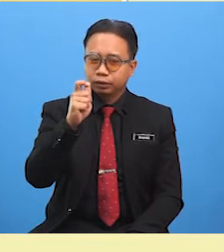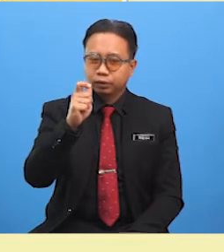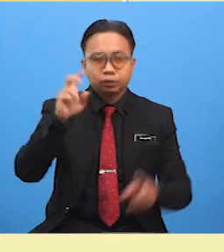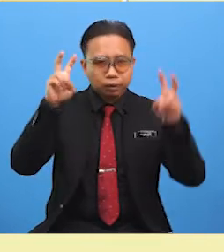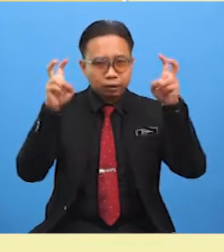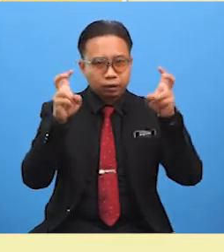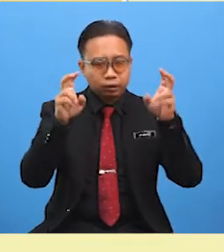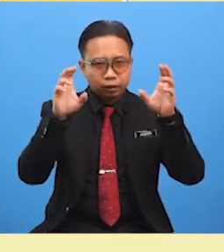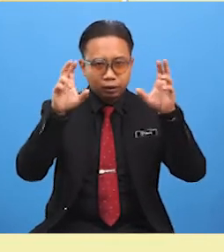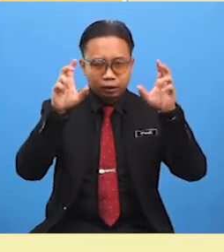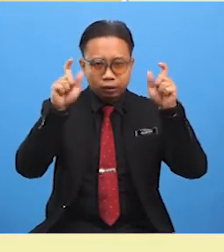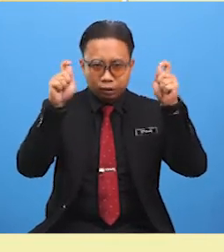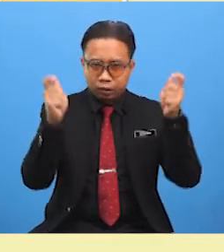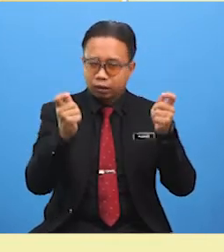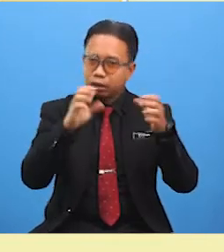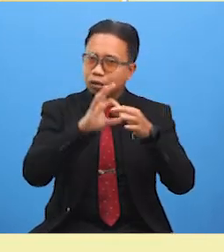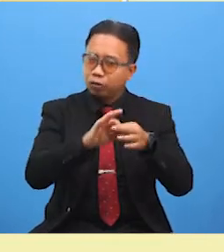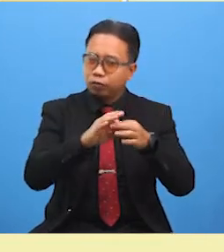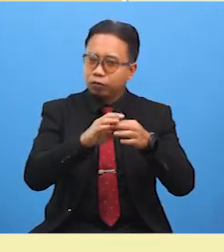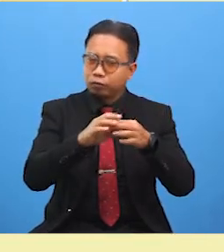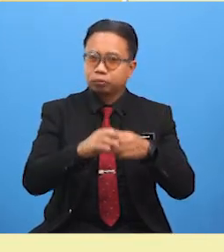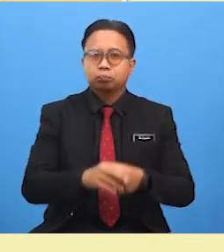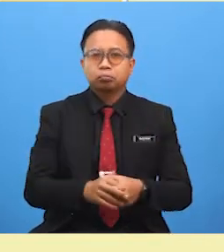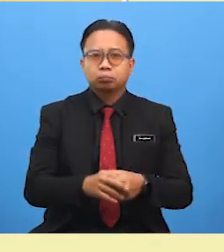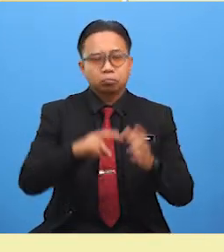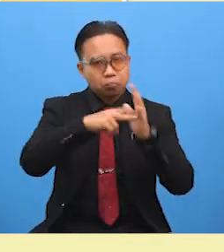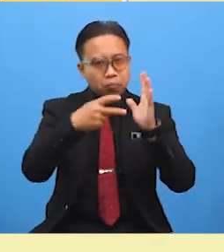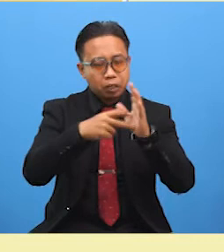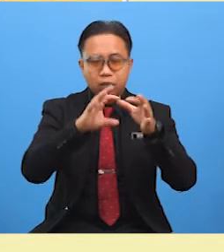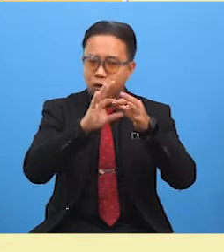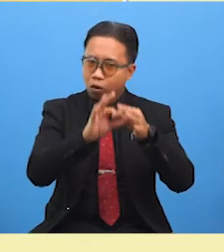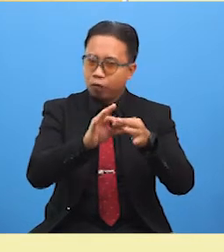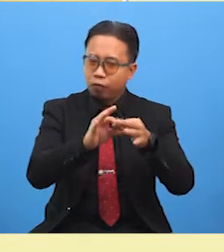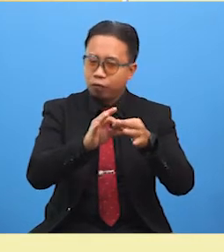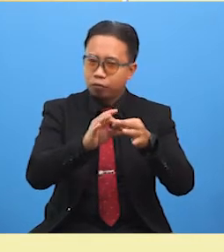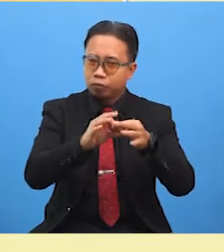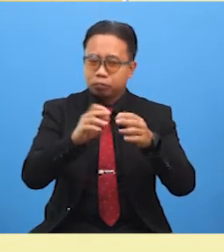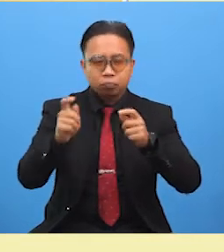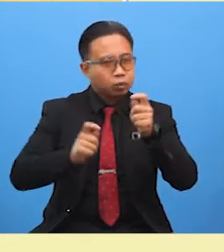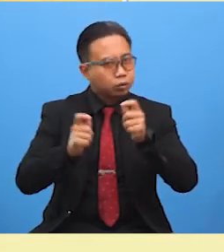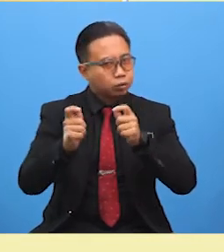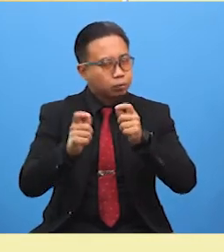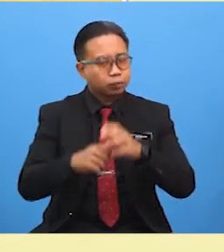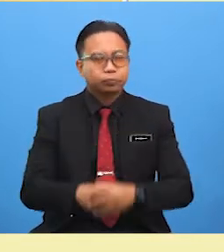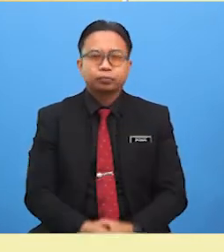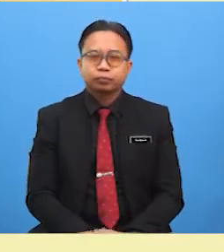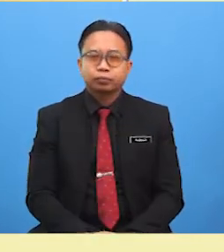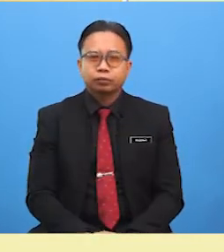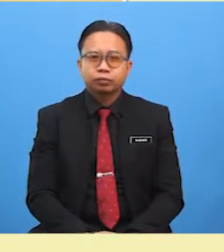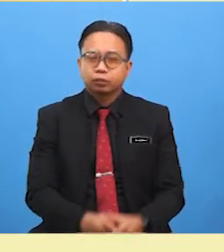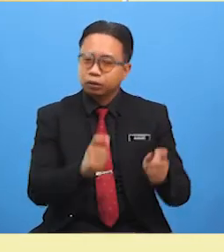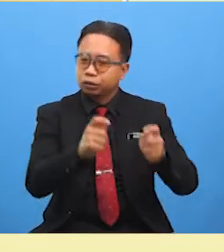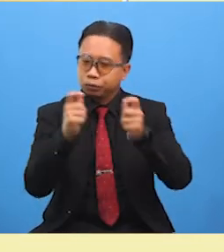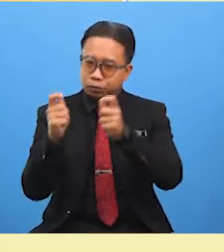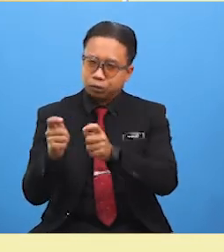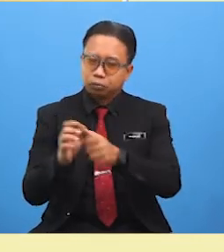of today's topic, which is different mean of transport. That's quite easy, right? Because usually a title would be